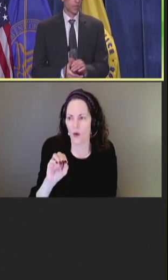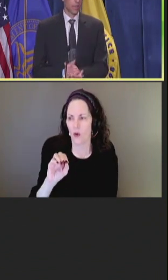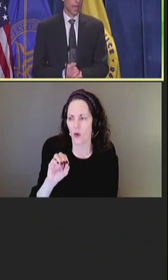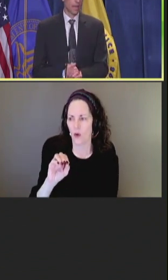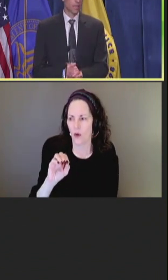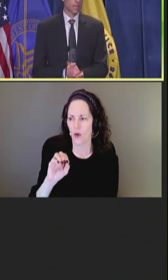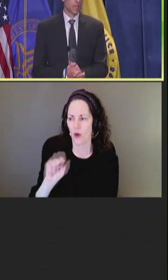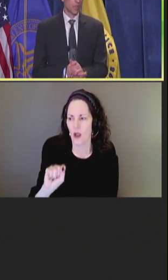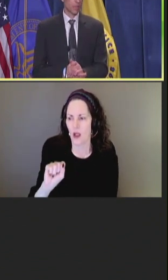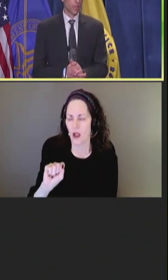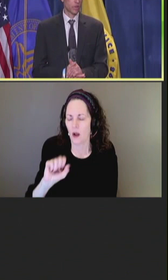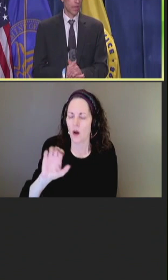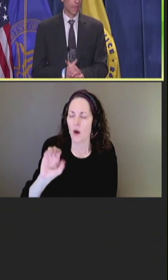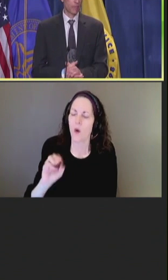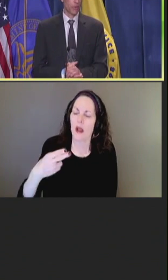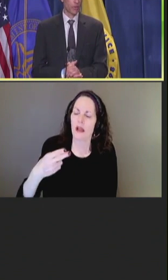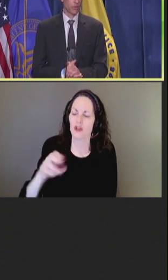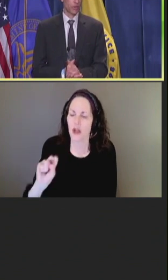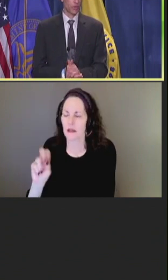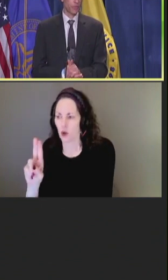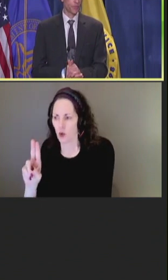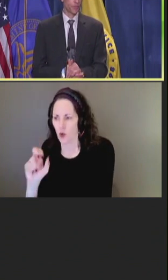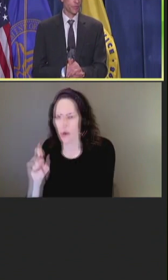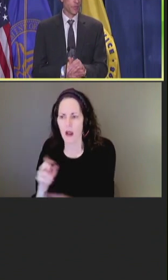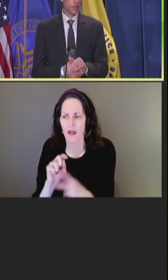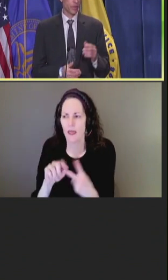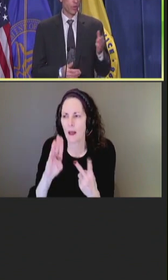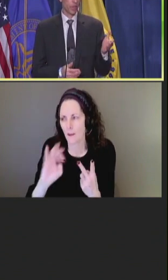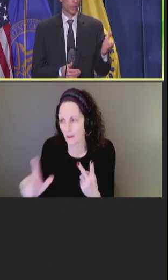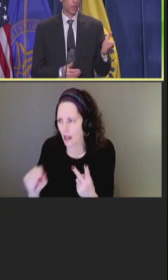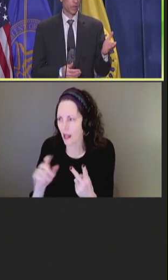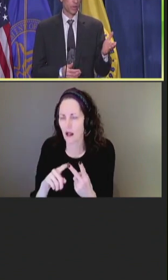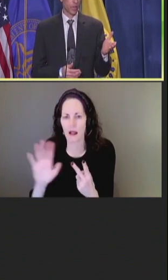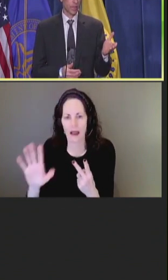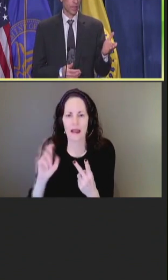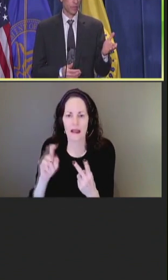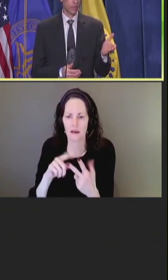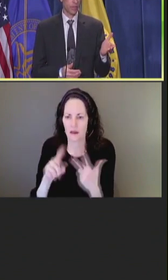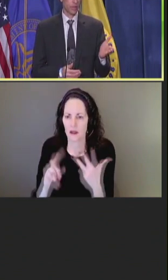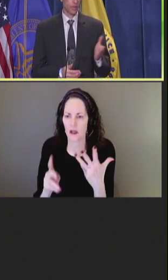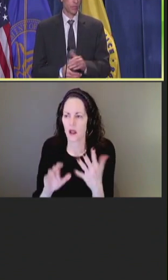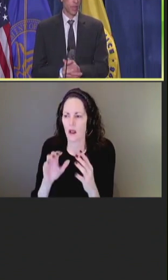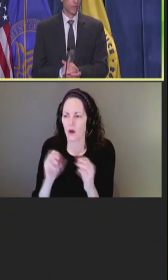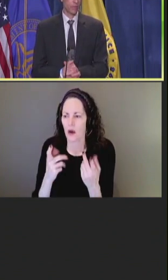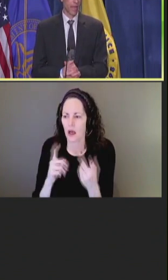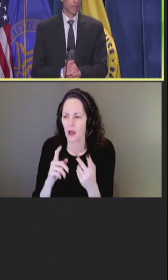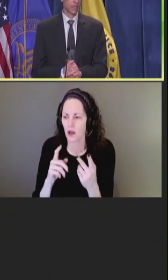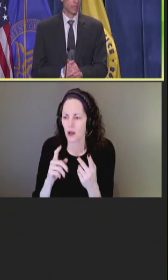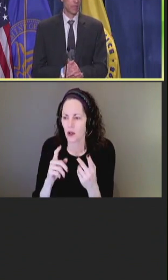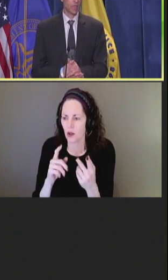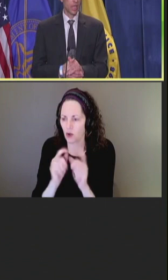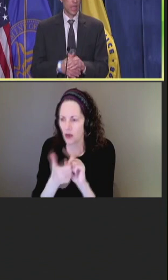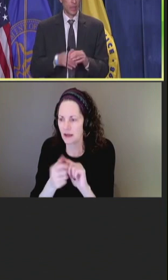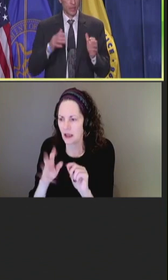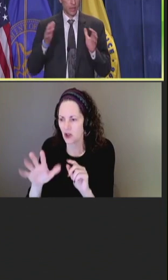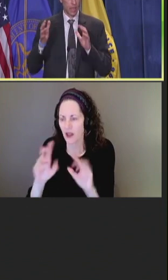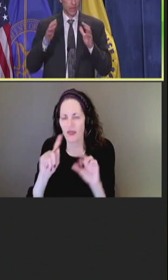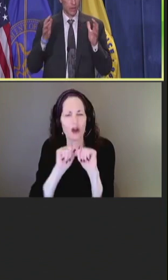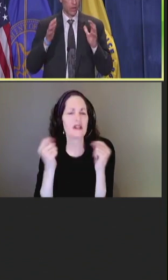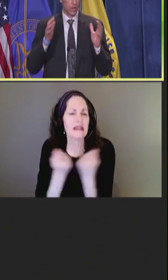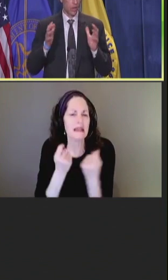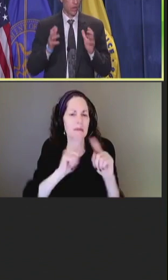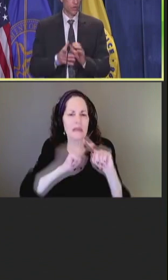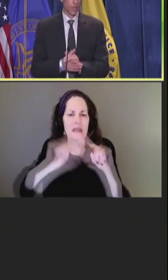numerous labs, Bill Messer's lab from OHSU, the Oregon Clinical and Translational Research Institute bioinformatics team, and